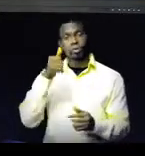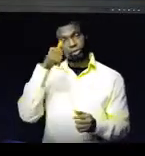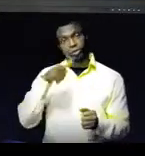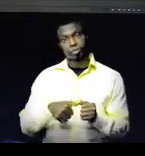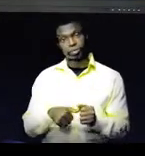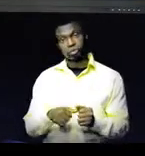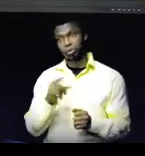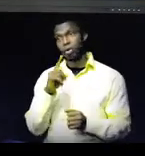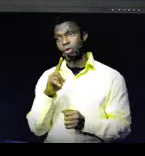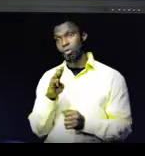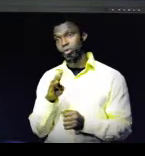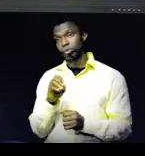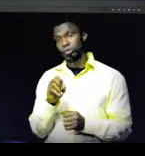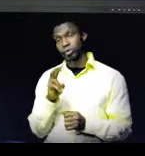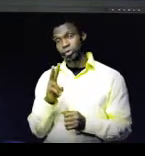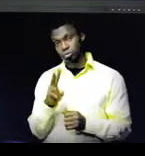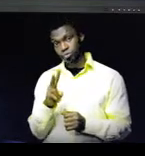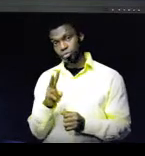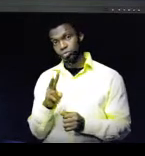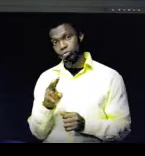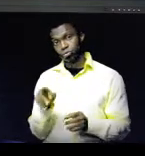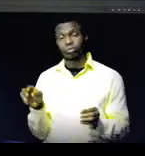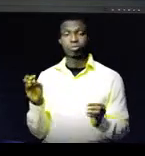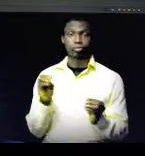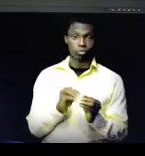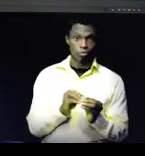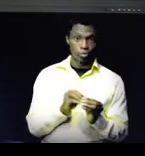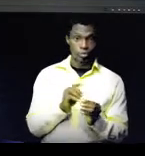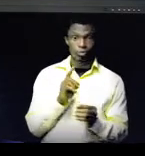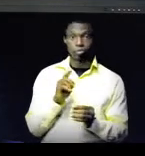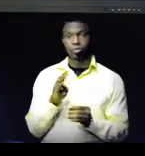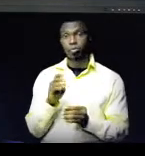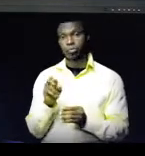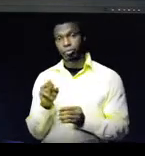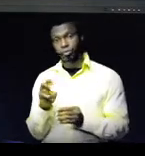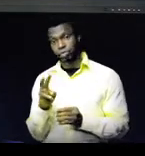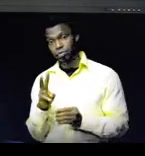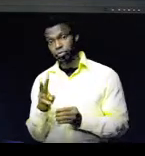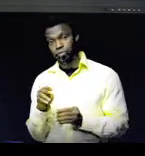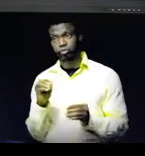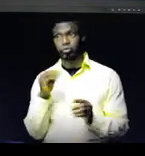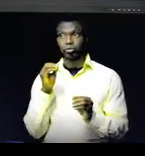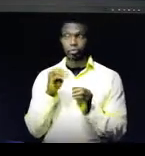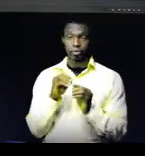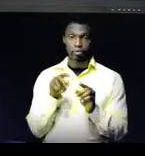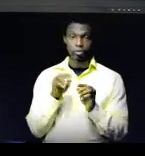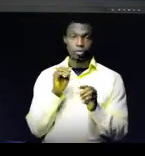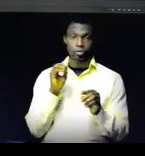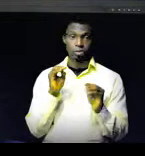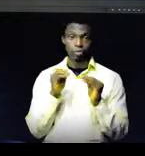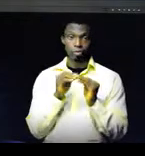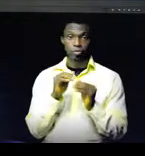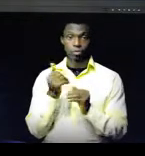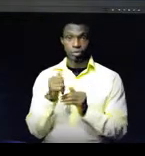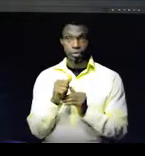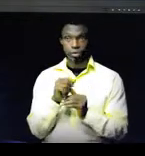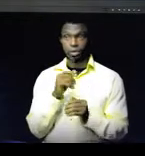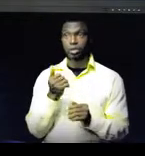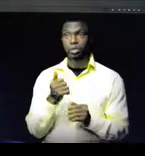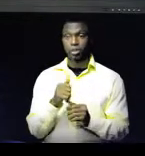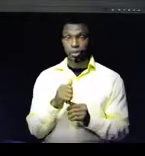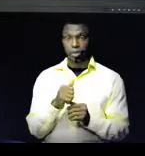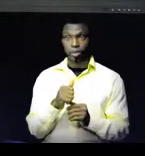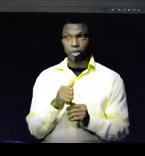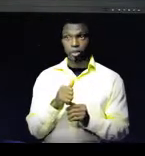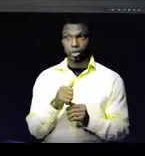remember that 1 base 2 plus 1 base 2 is 10 base 2. Then 10 base 2 minus 1 base 2 is 1